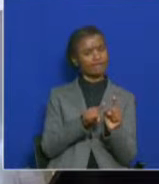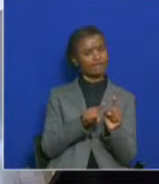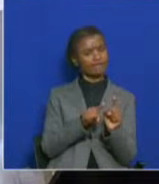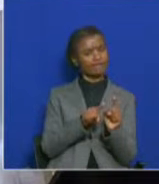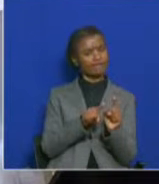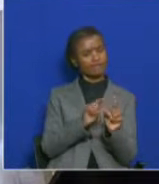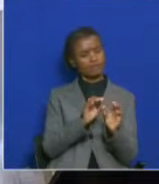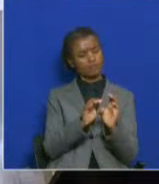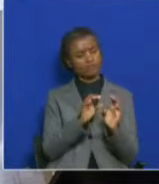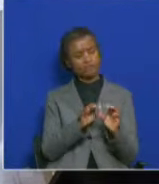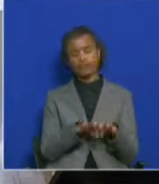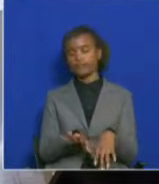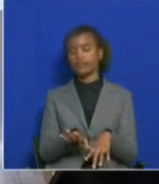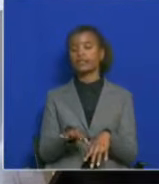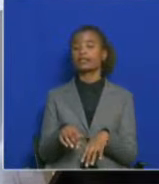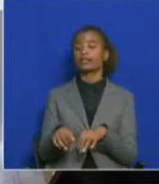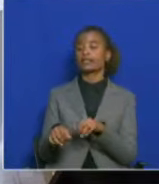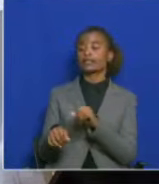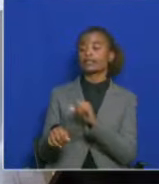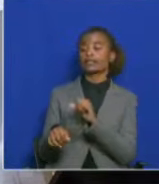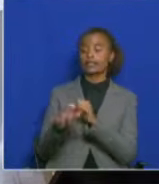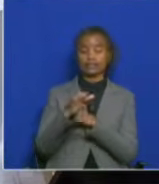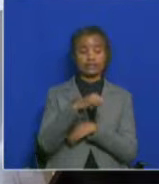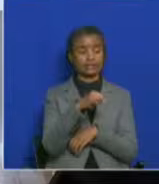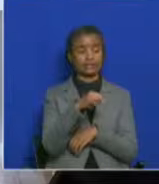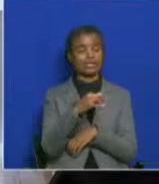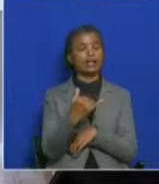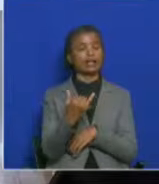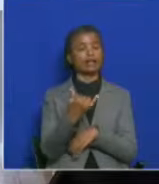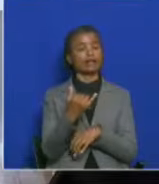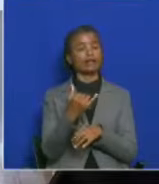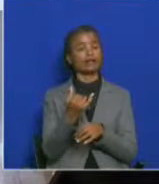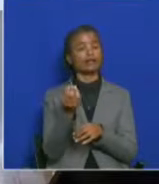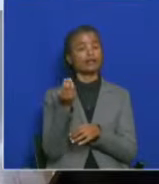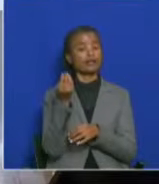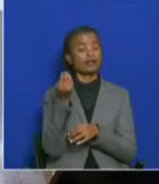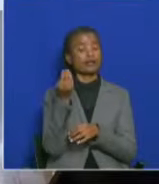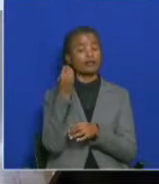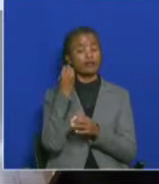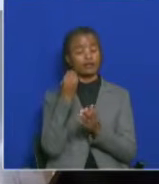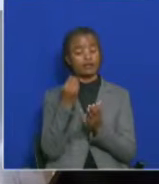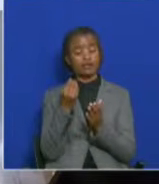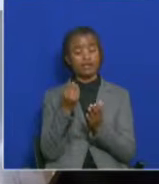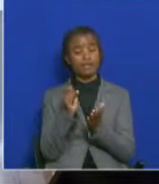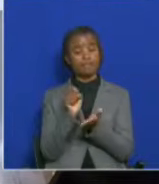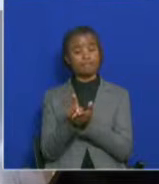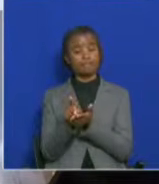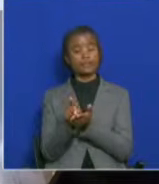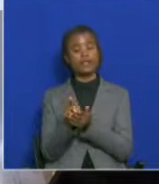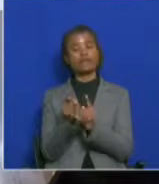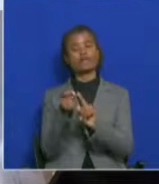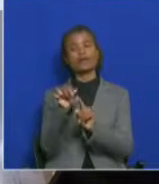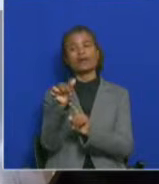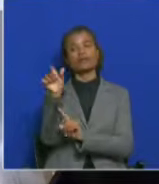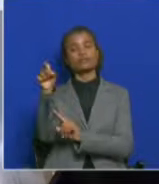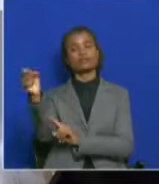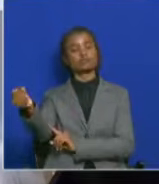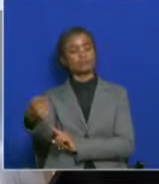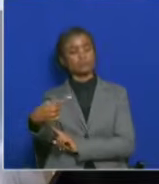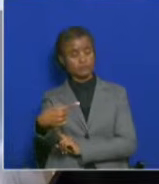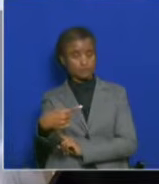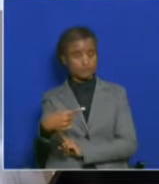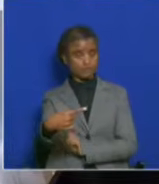are and- forwarded, Yes, and yeah. we could try to go through to other forms of the data that we have to see whether this